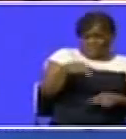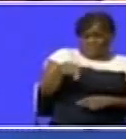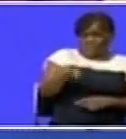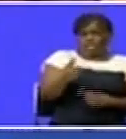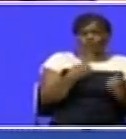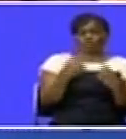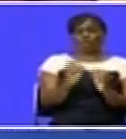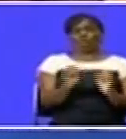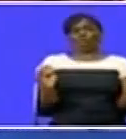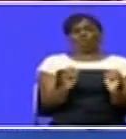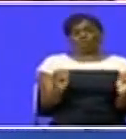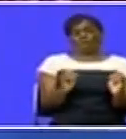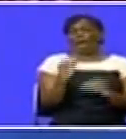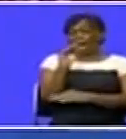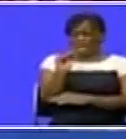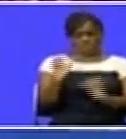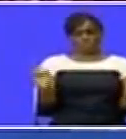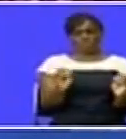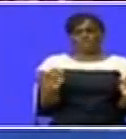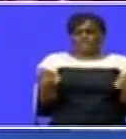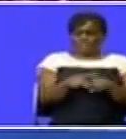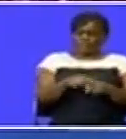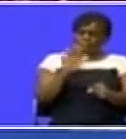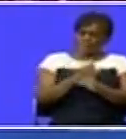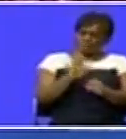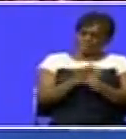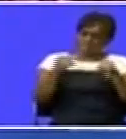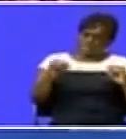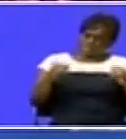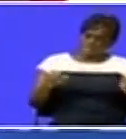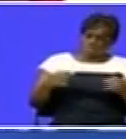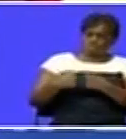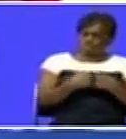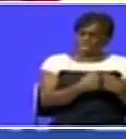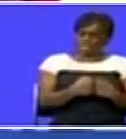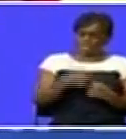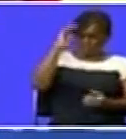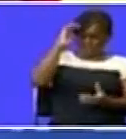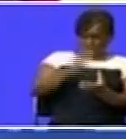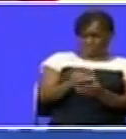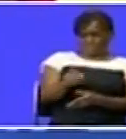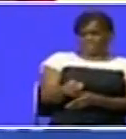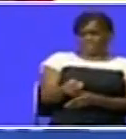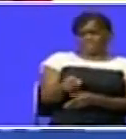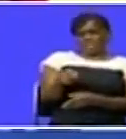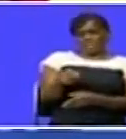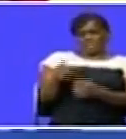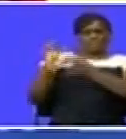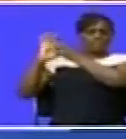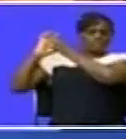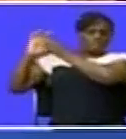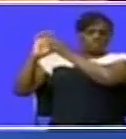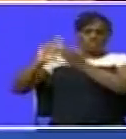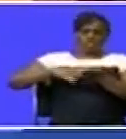wasiseme tunauawa kwa nini. Despite several initiatives mounted to challenge the warped belief, the Malindi District Cultural